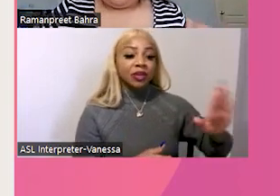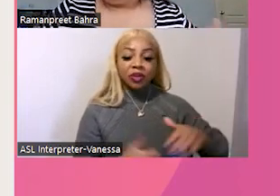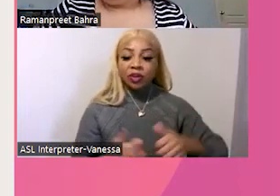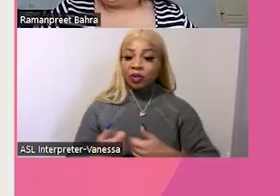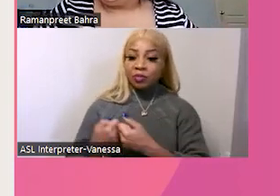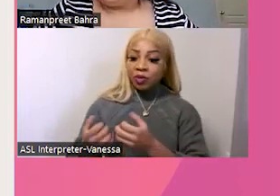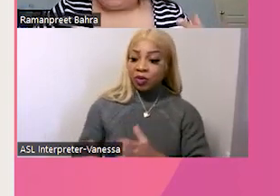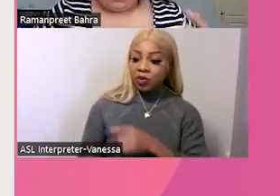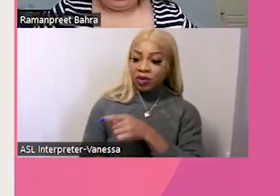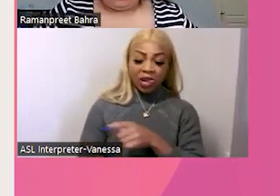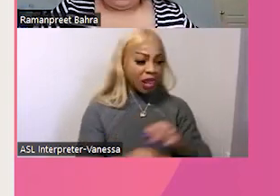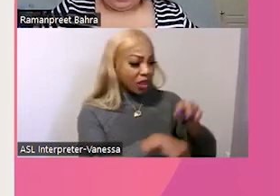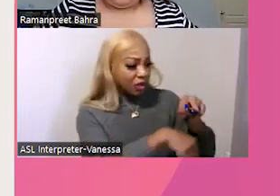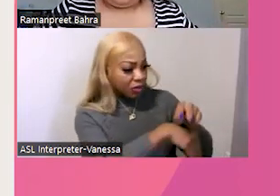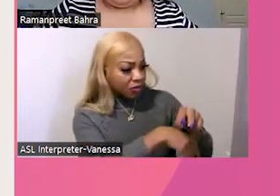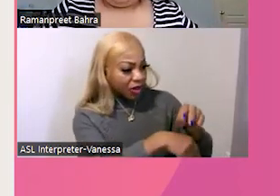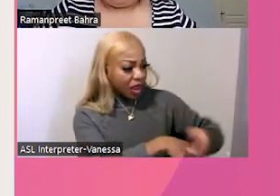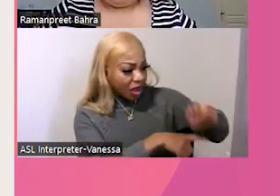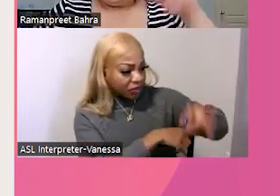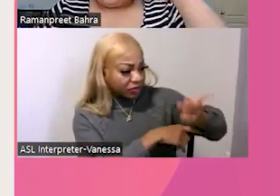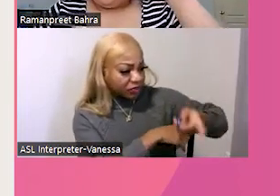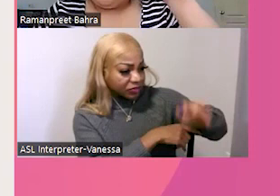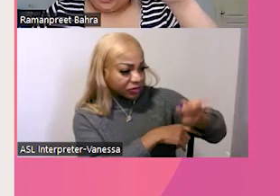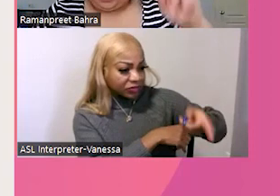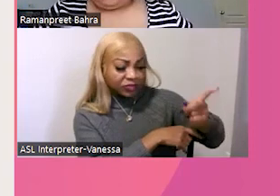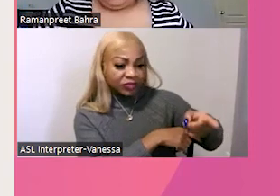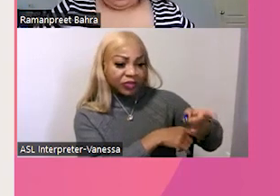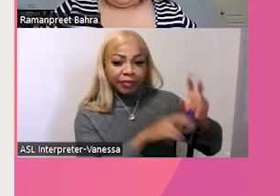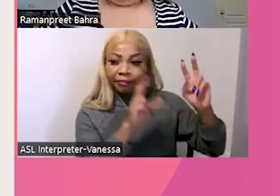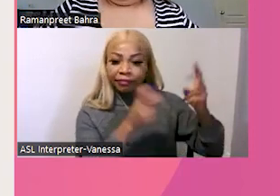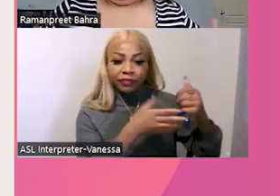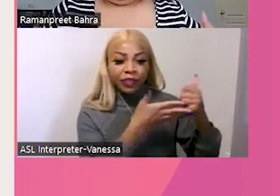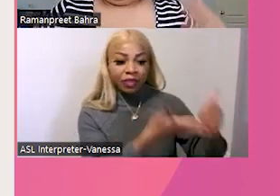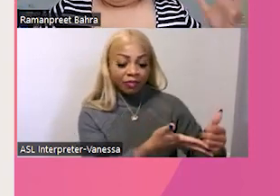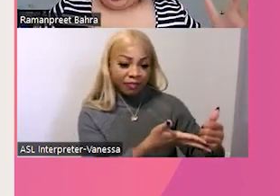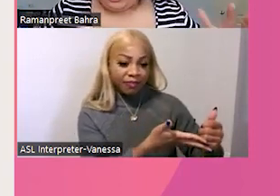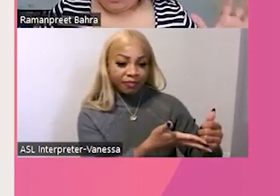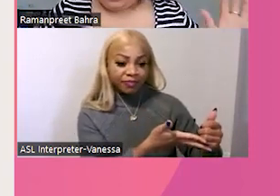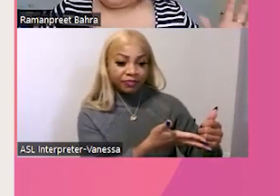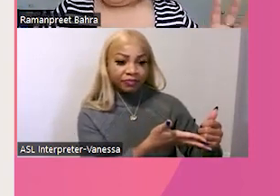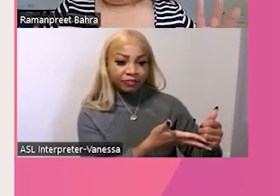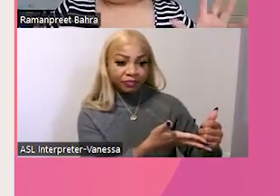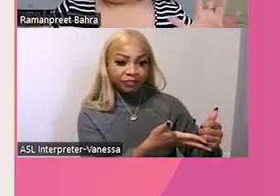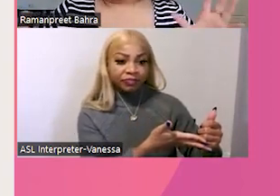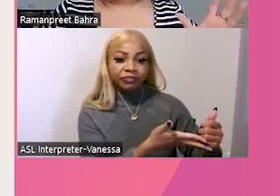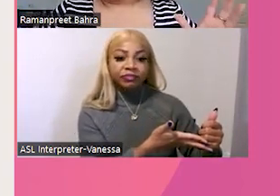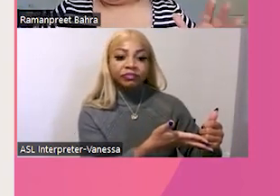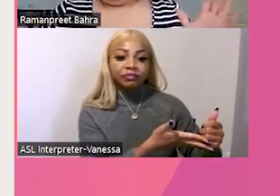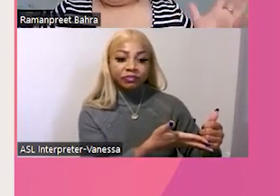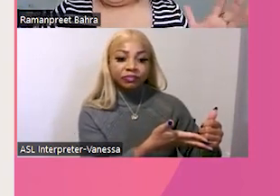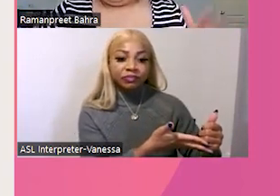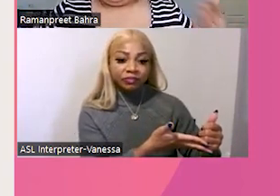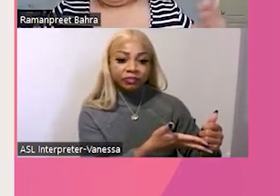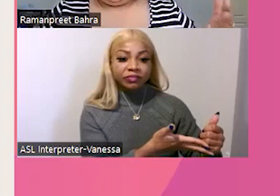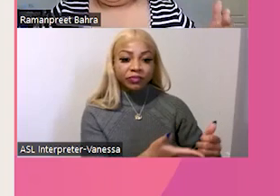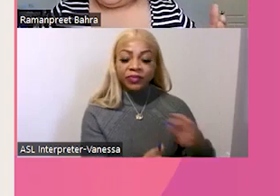take on surveillance and regulatory tactics as a form of helping, change Sally's pathological body to